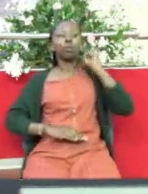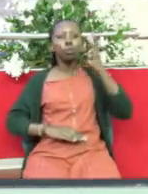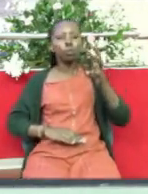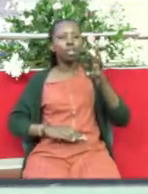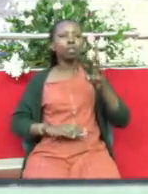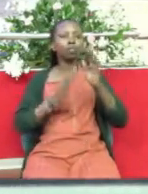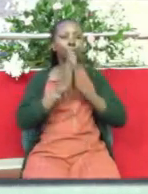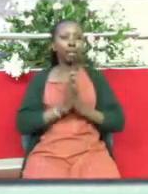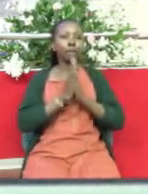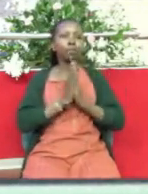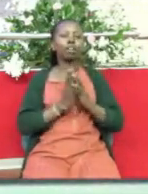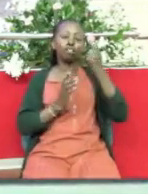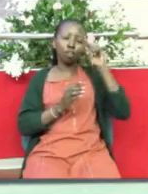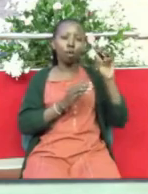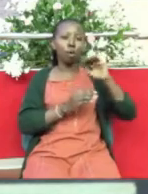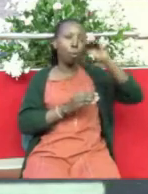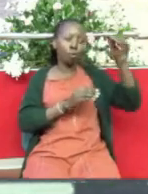progress.